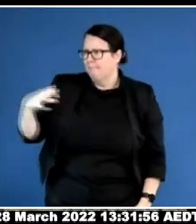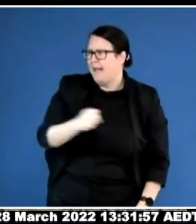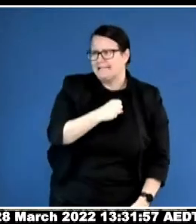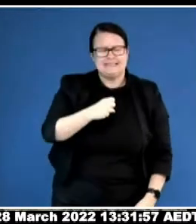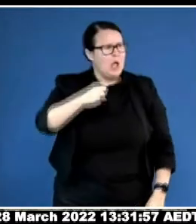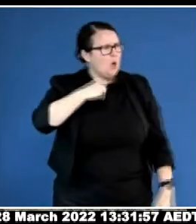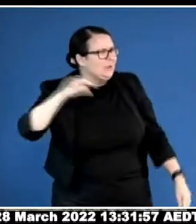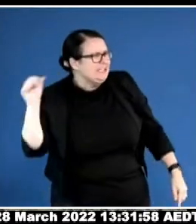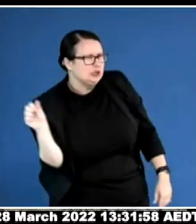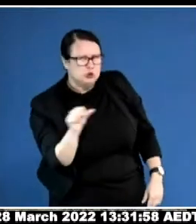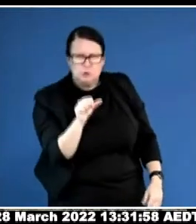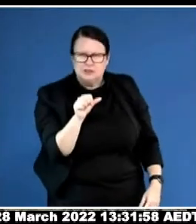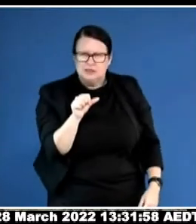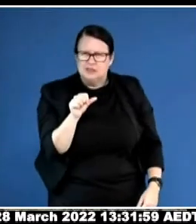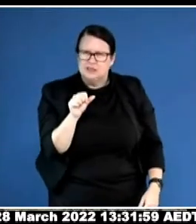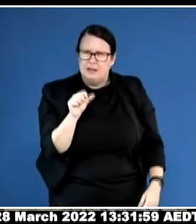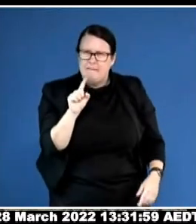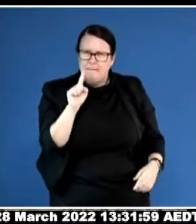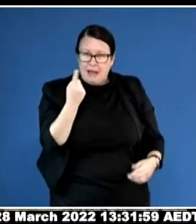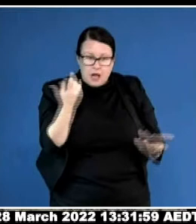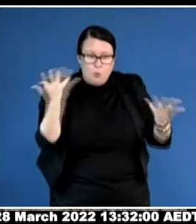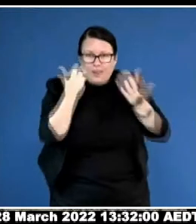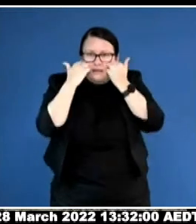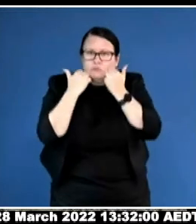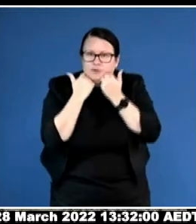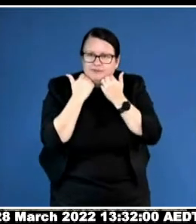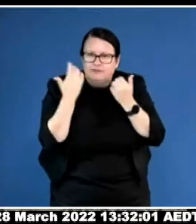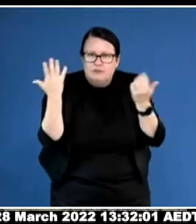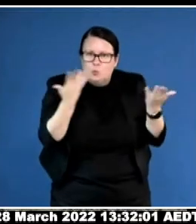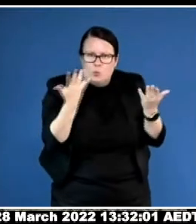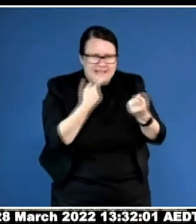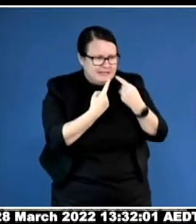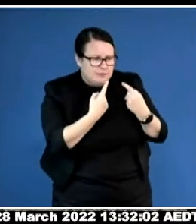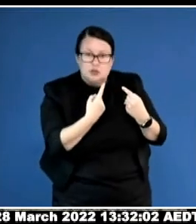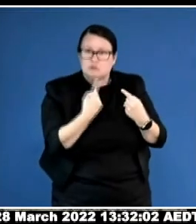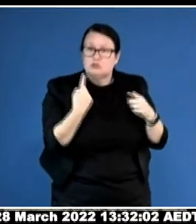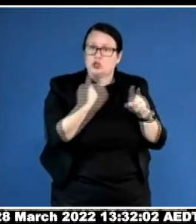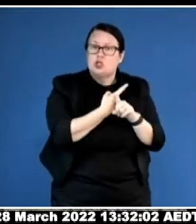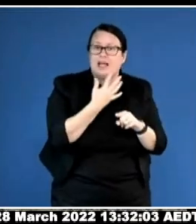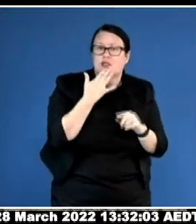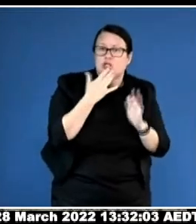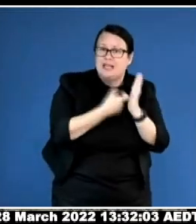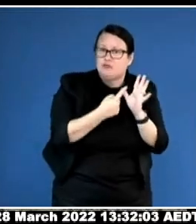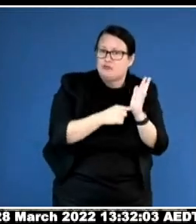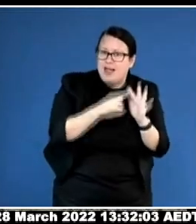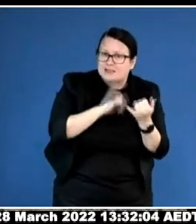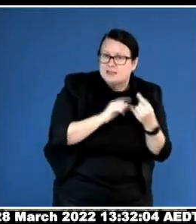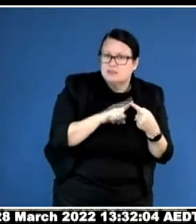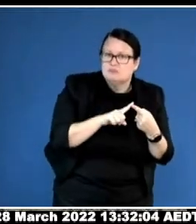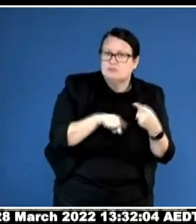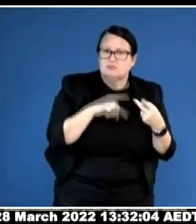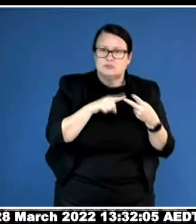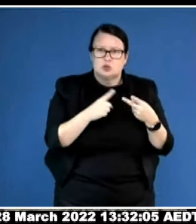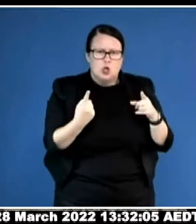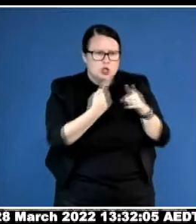no tangible change in rates, no tangible actual efforts